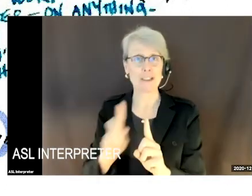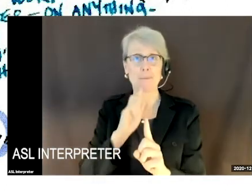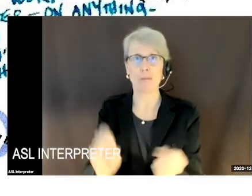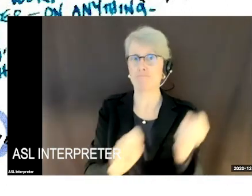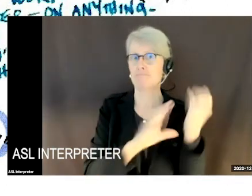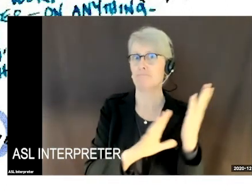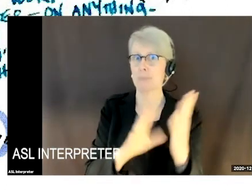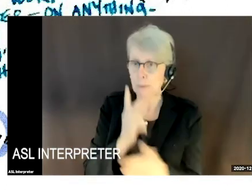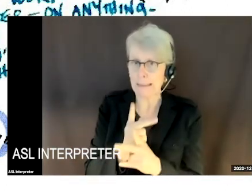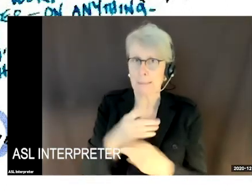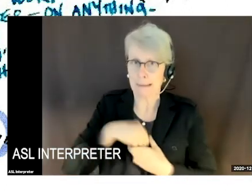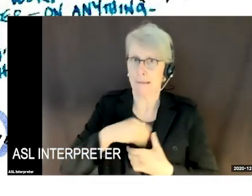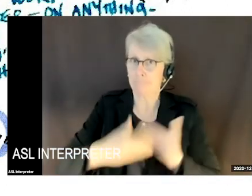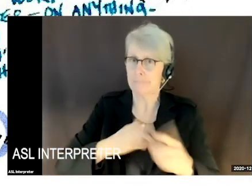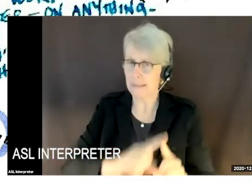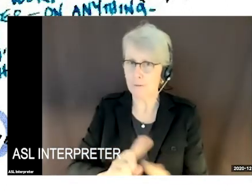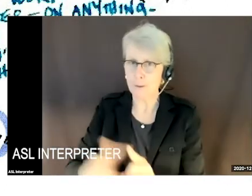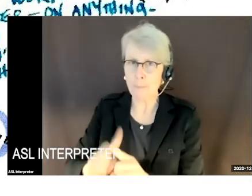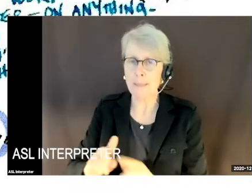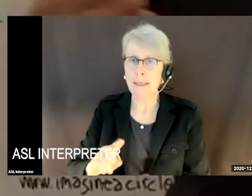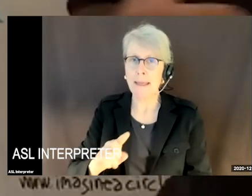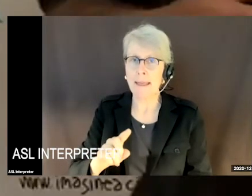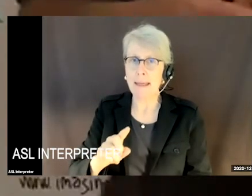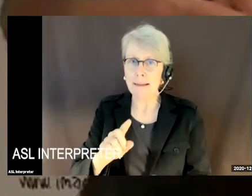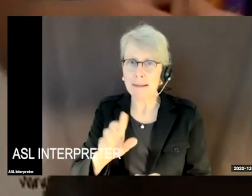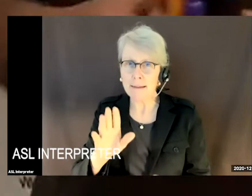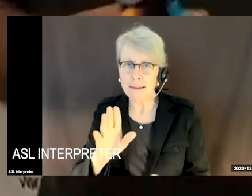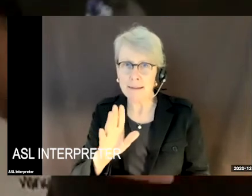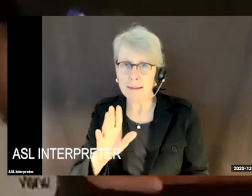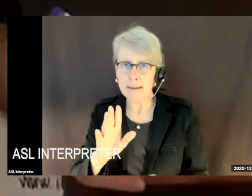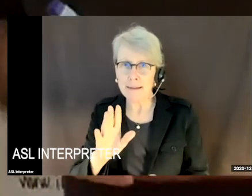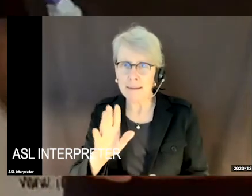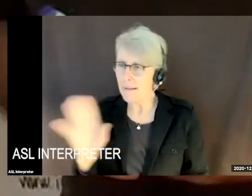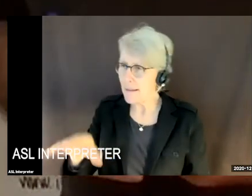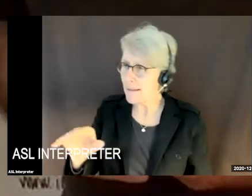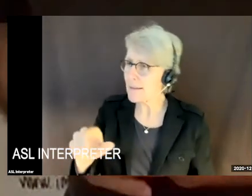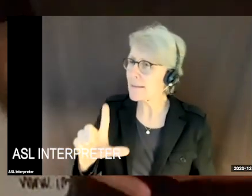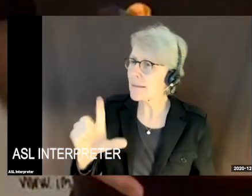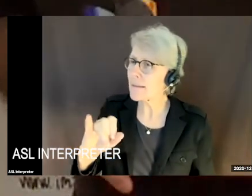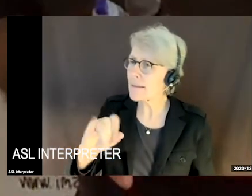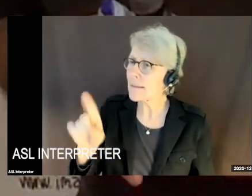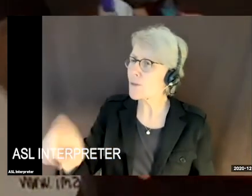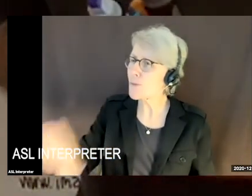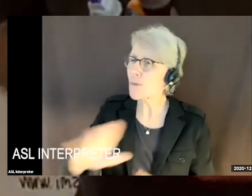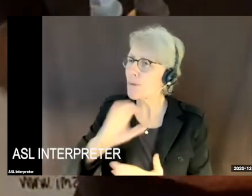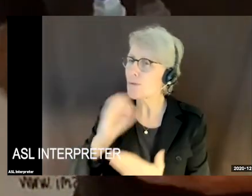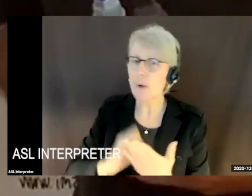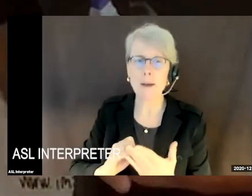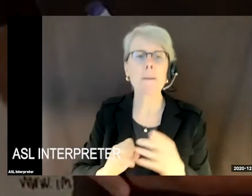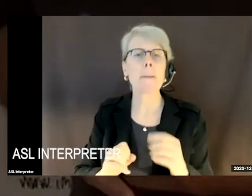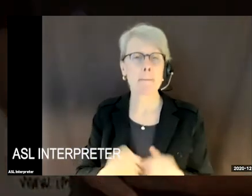idea of walking with difference. I feel like I have so much to think about. Liz, you've done a